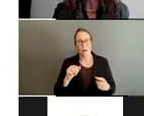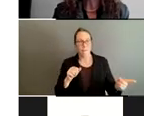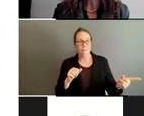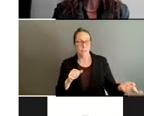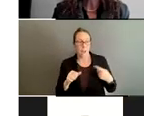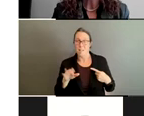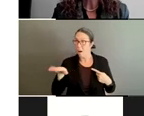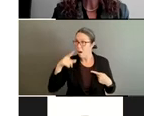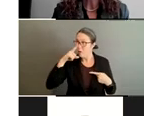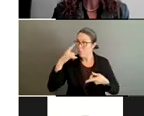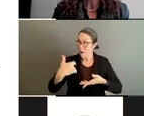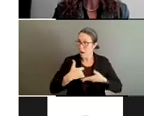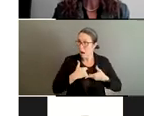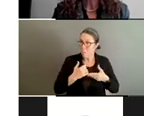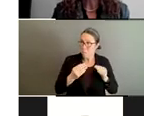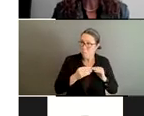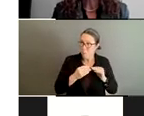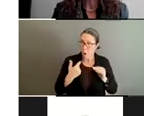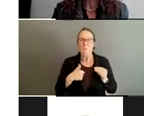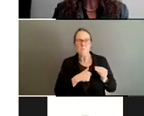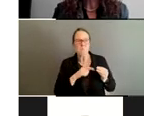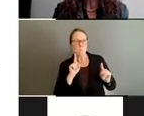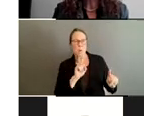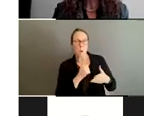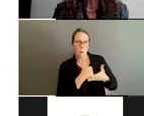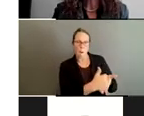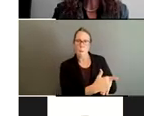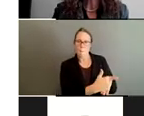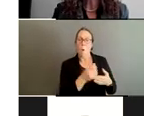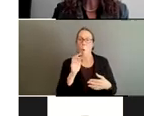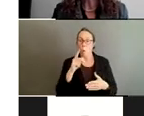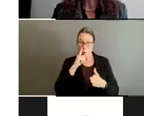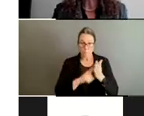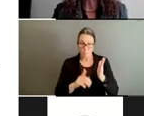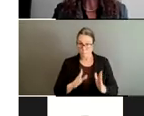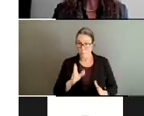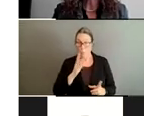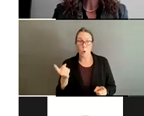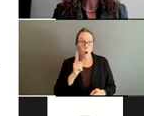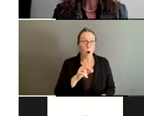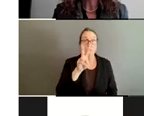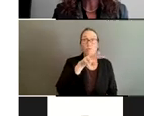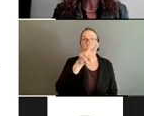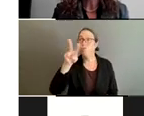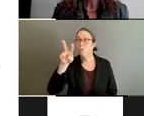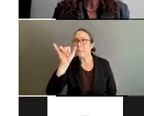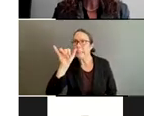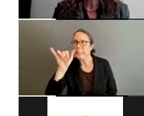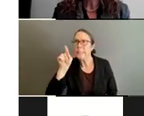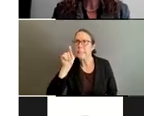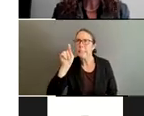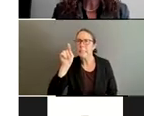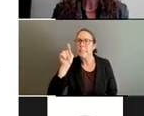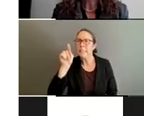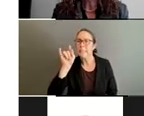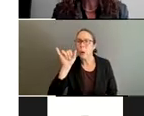extra assistance. Or when our inspectors would go out and do an inspection and they would find out that, you